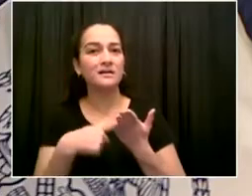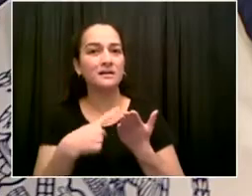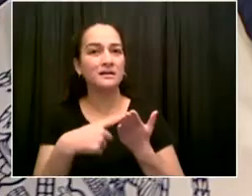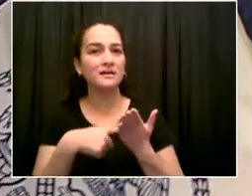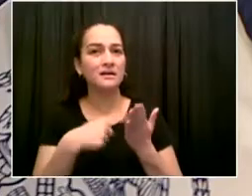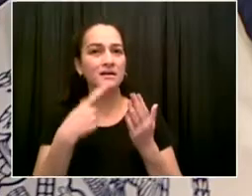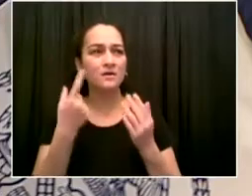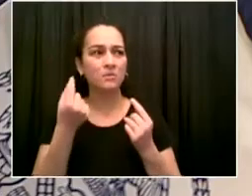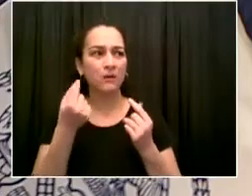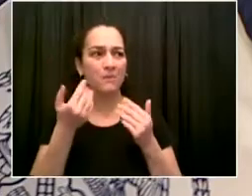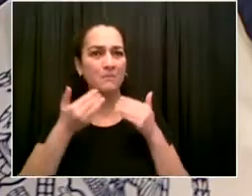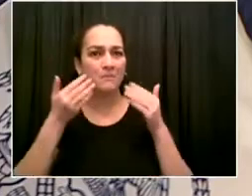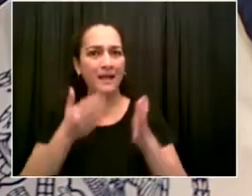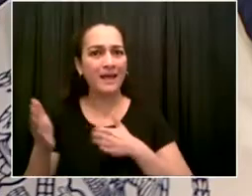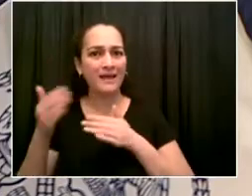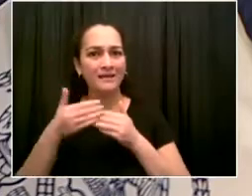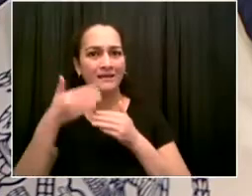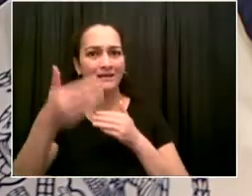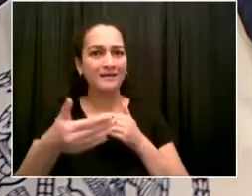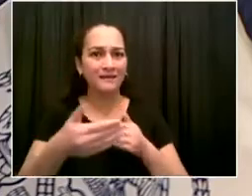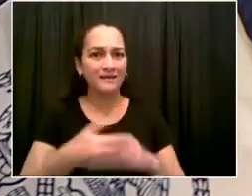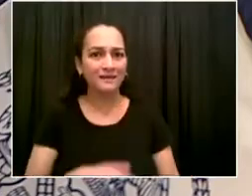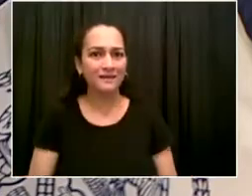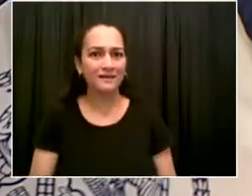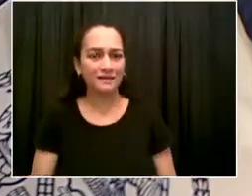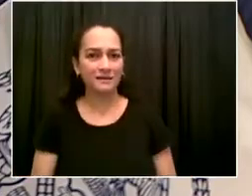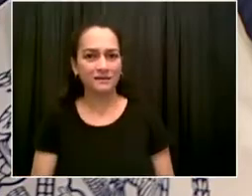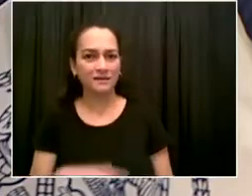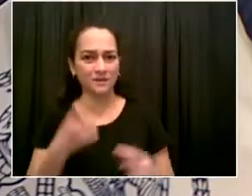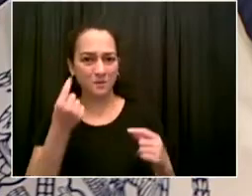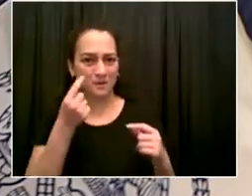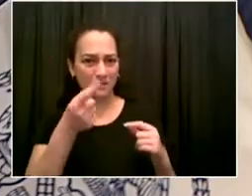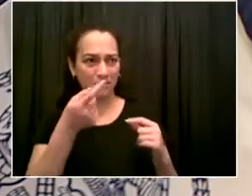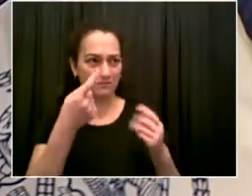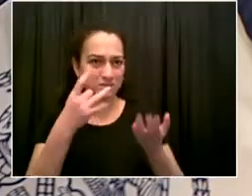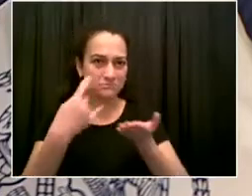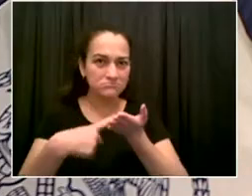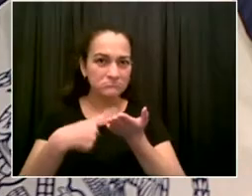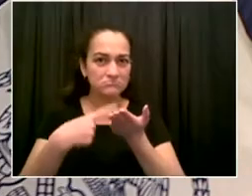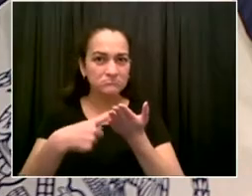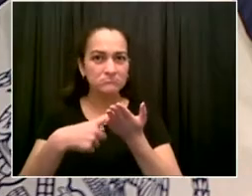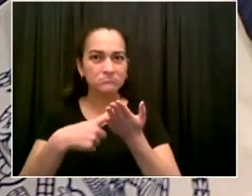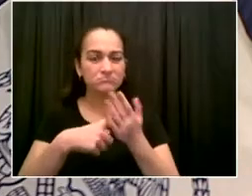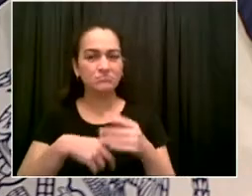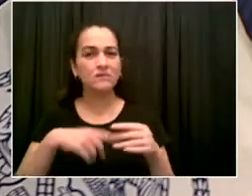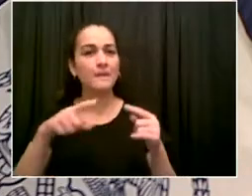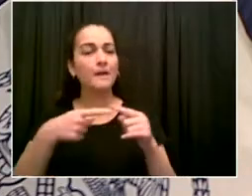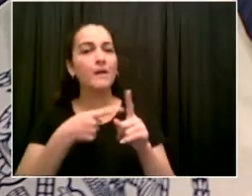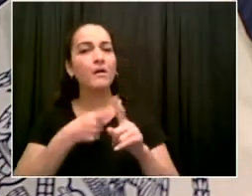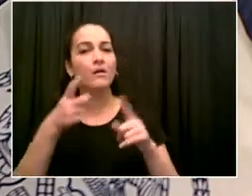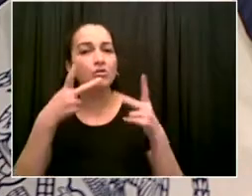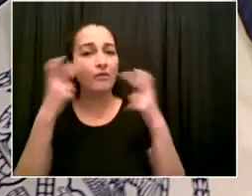will? You know, James, first of all, very positive meeting, very productive meeting.